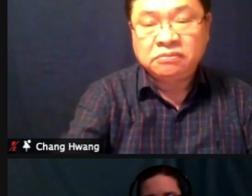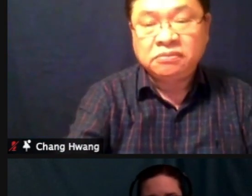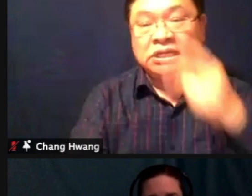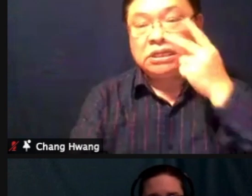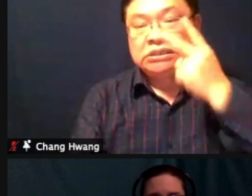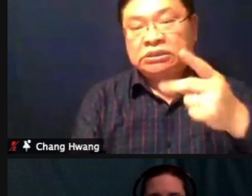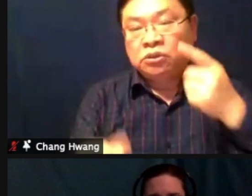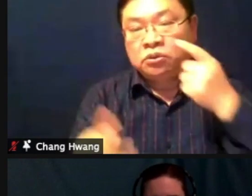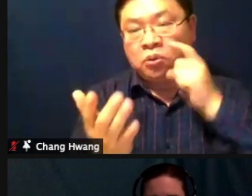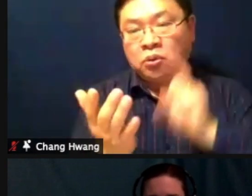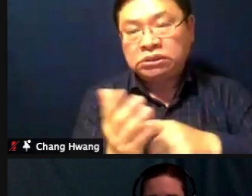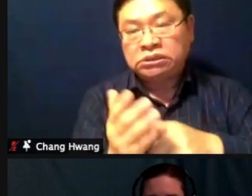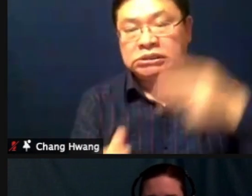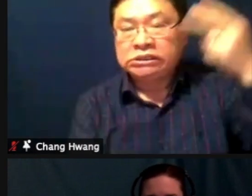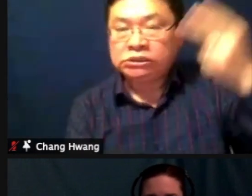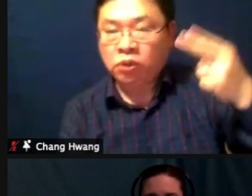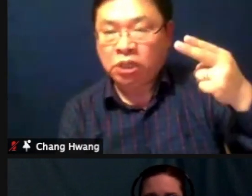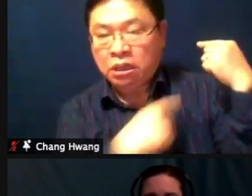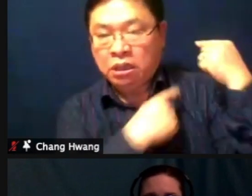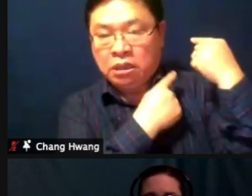much celebrated event.